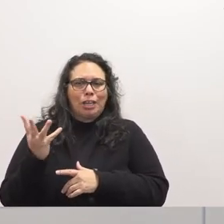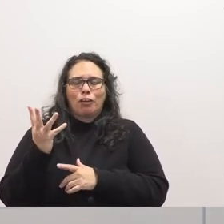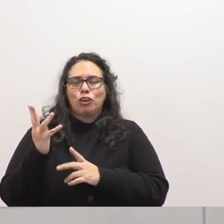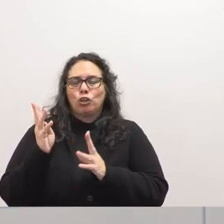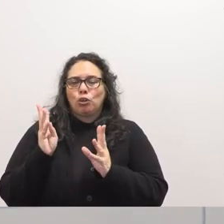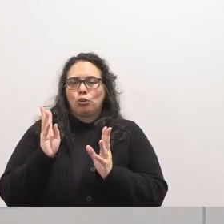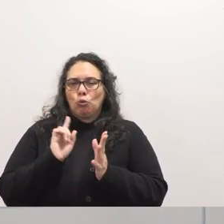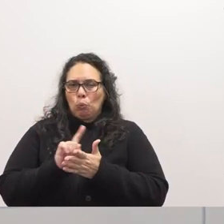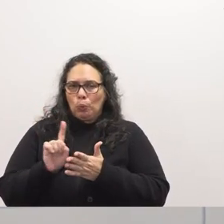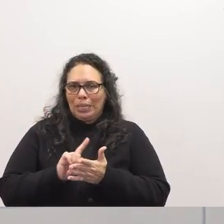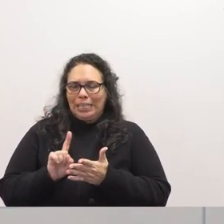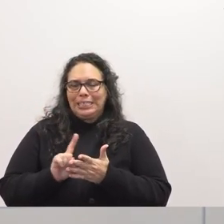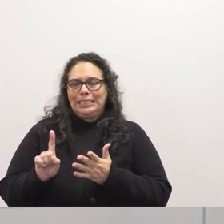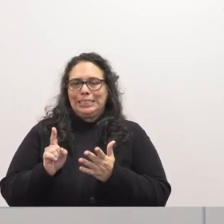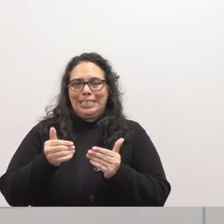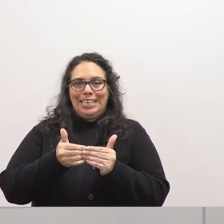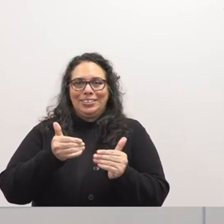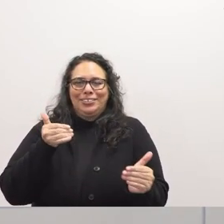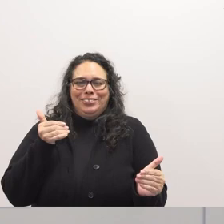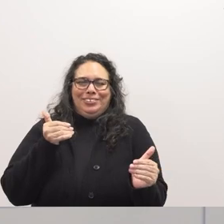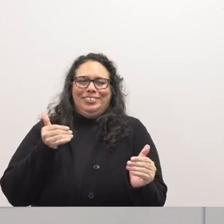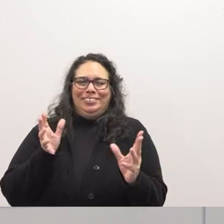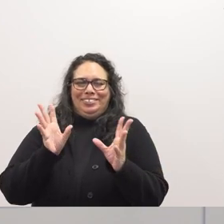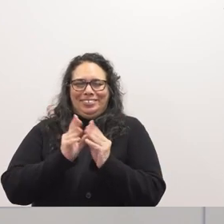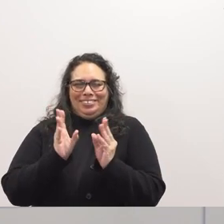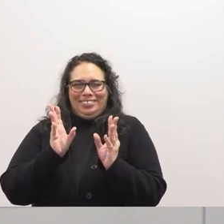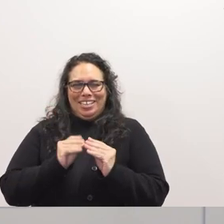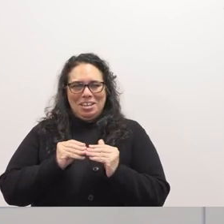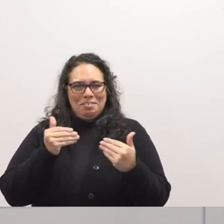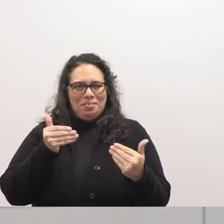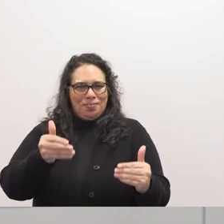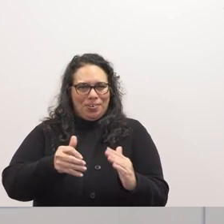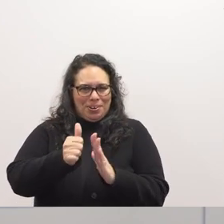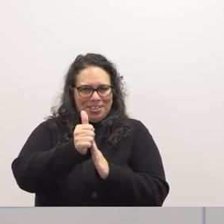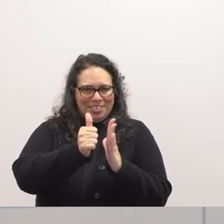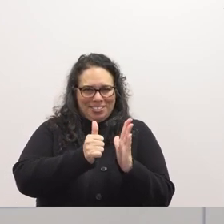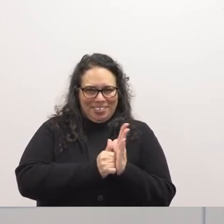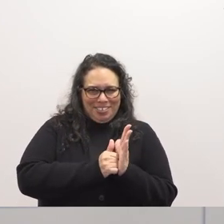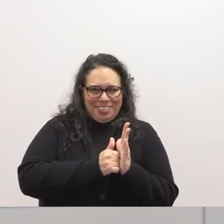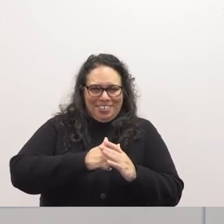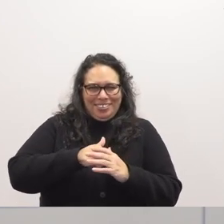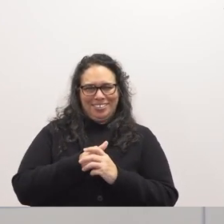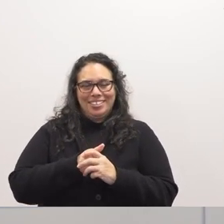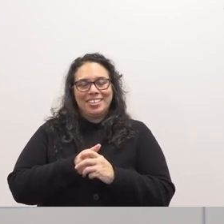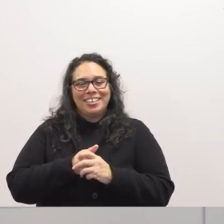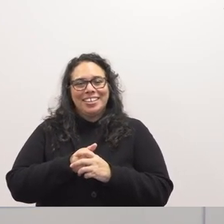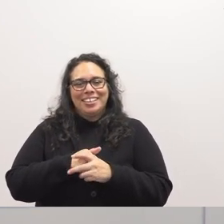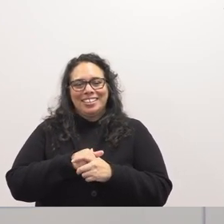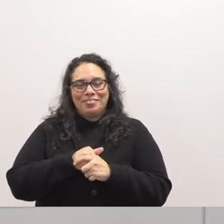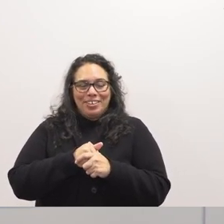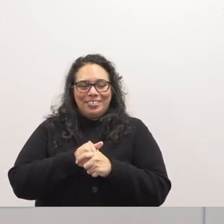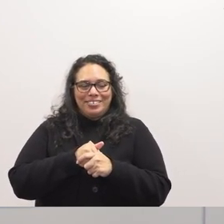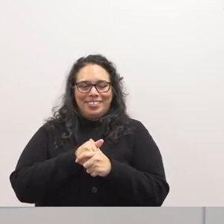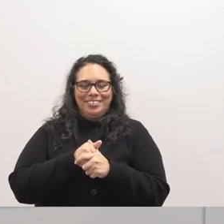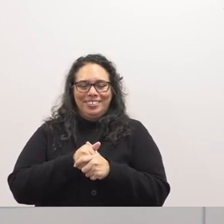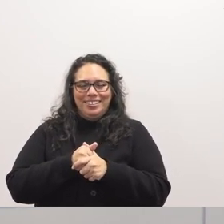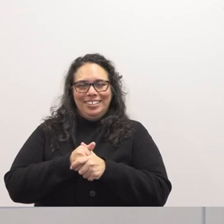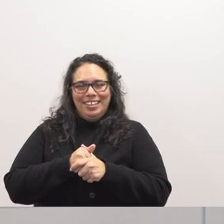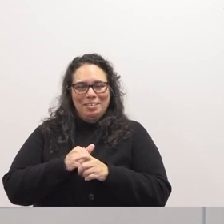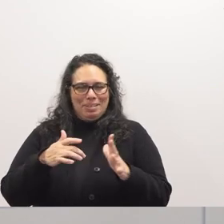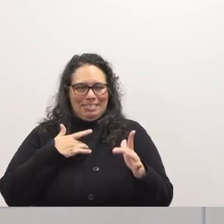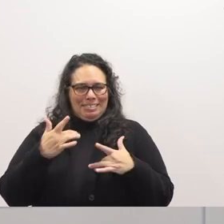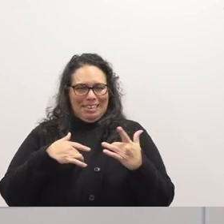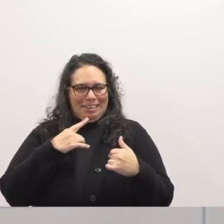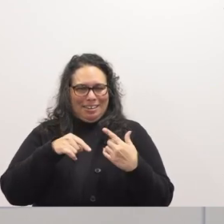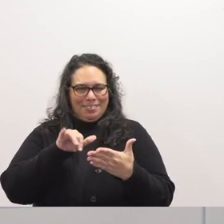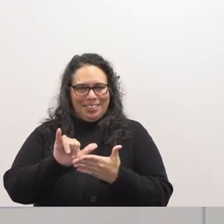meeting, and we have laid forth an agenda of things to come that I'm excited about. And I